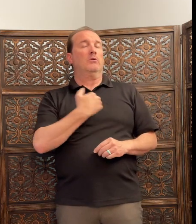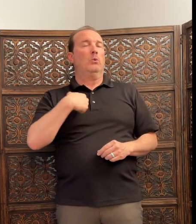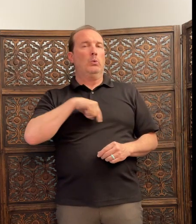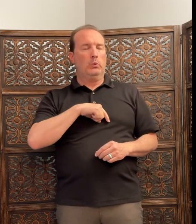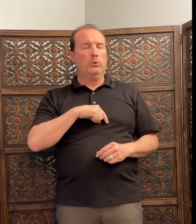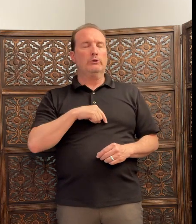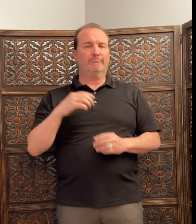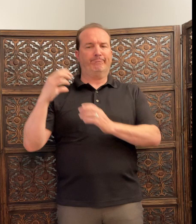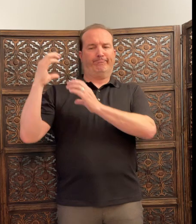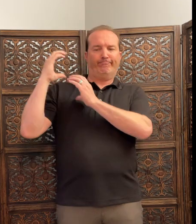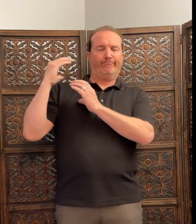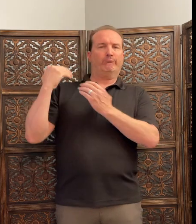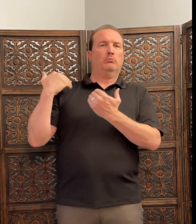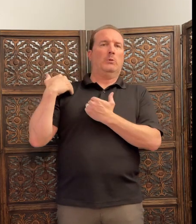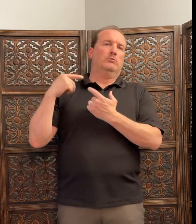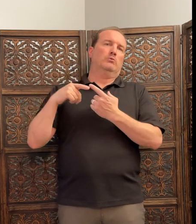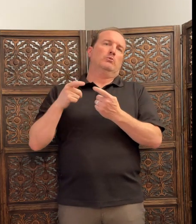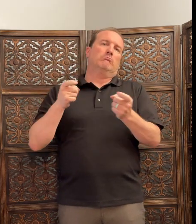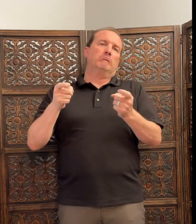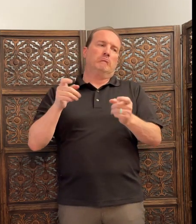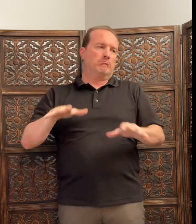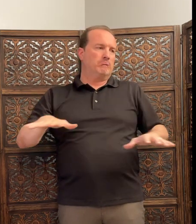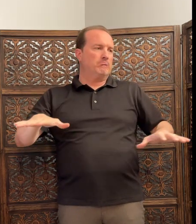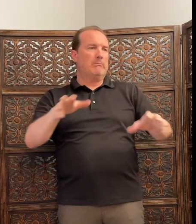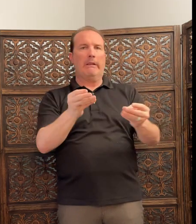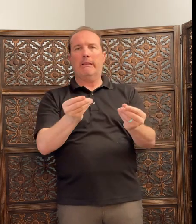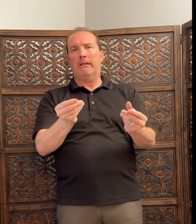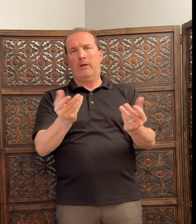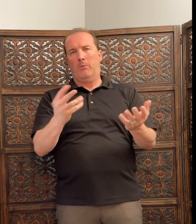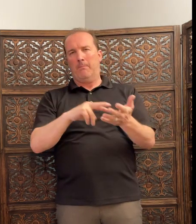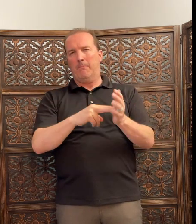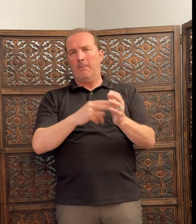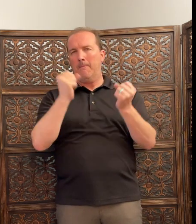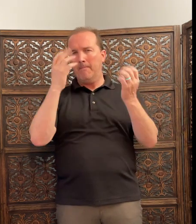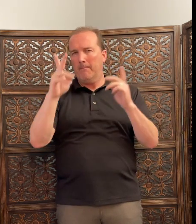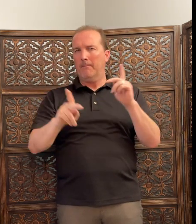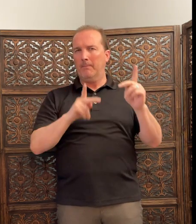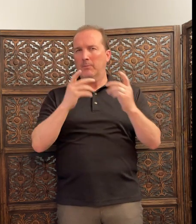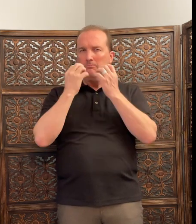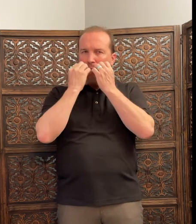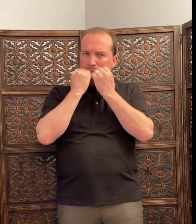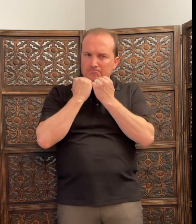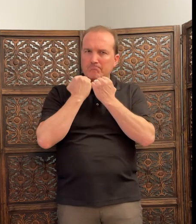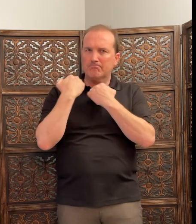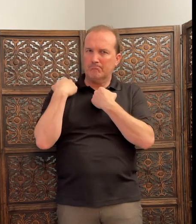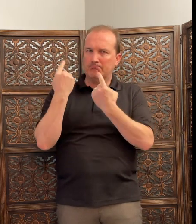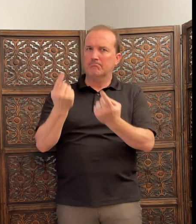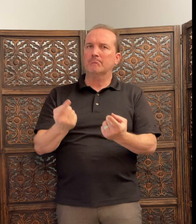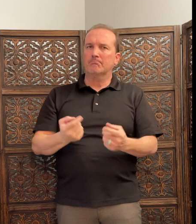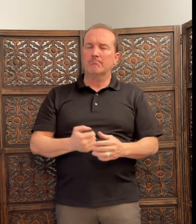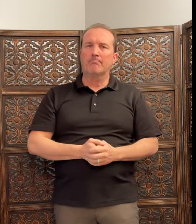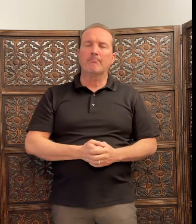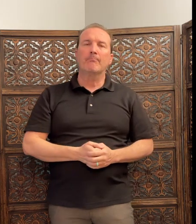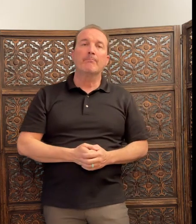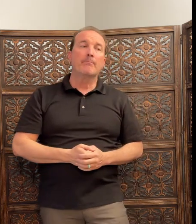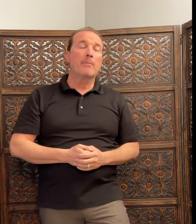ourselves that we too are charged with being good stewards to the lands that have meant so much to so many people.